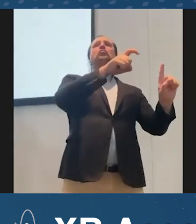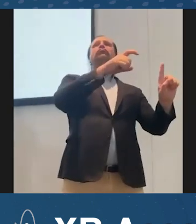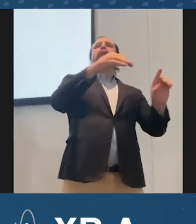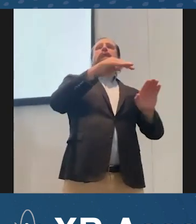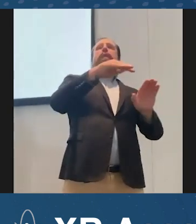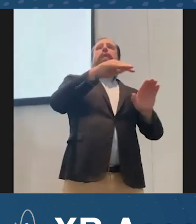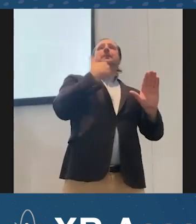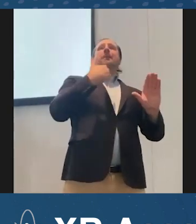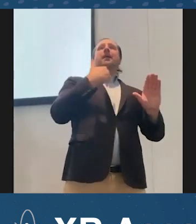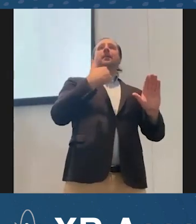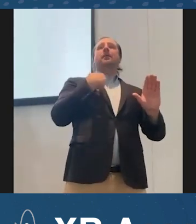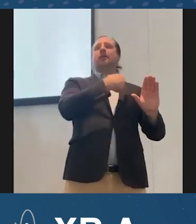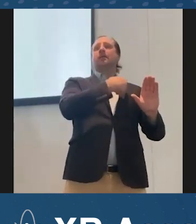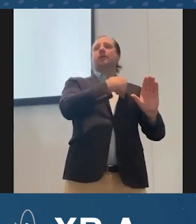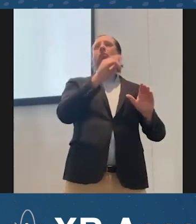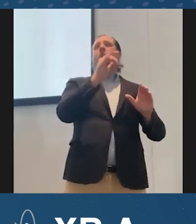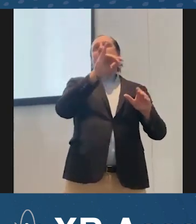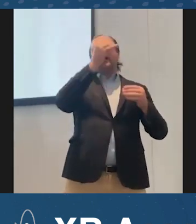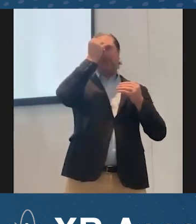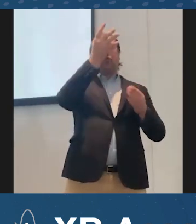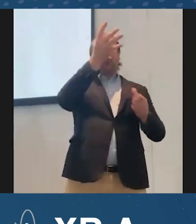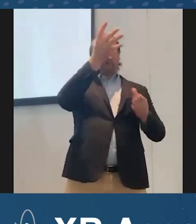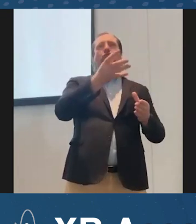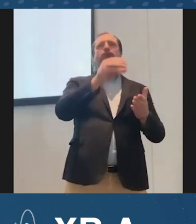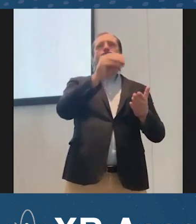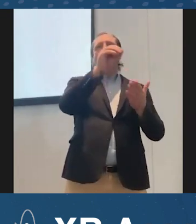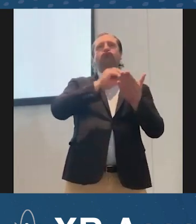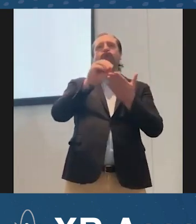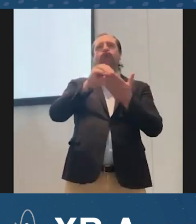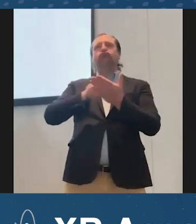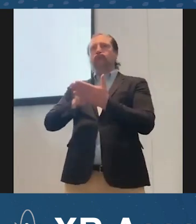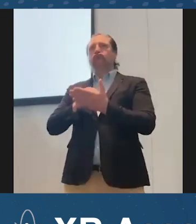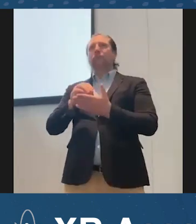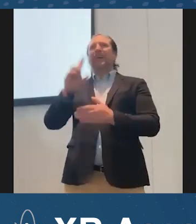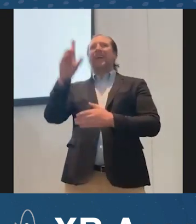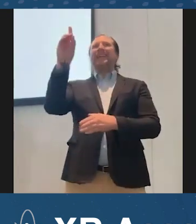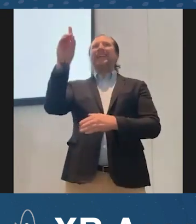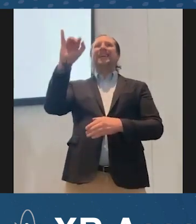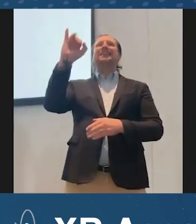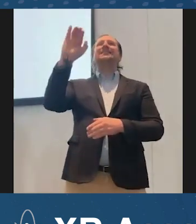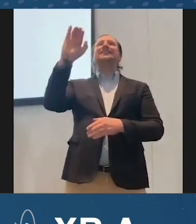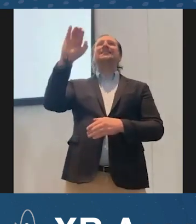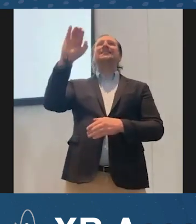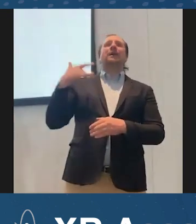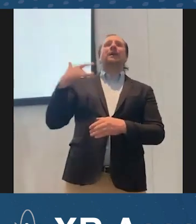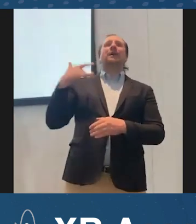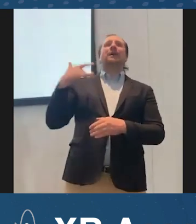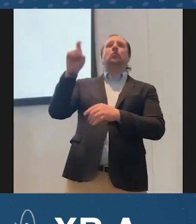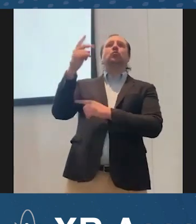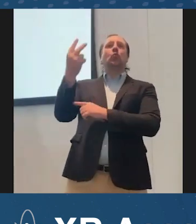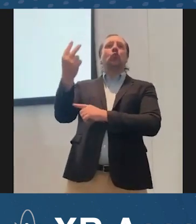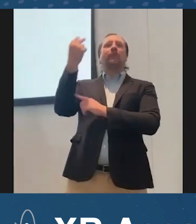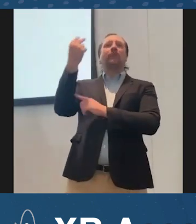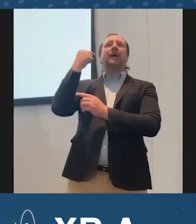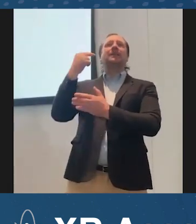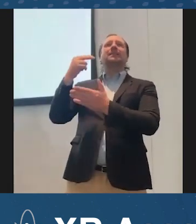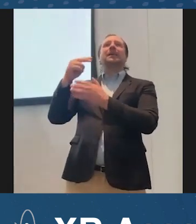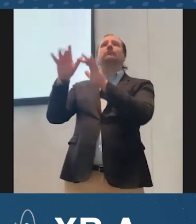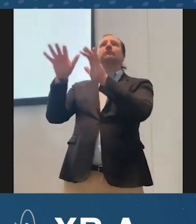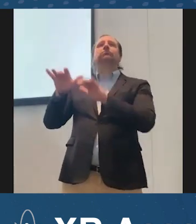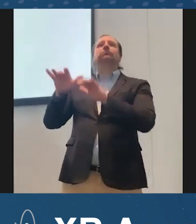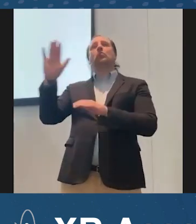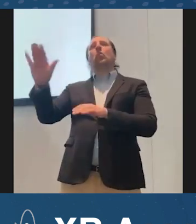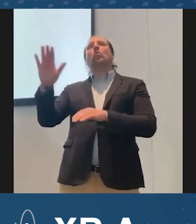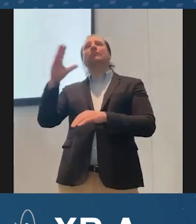send us emails with the information. And yes, a diary, you're supposed to reflect and write a little bit about what